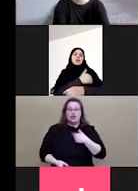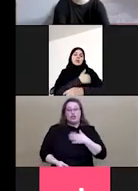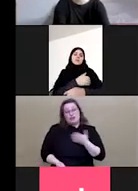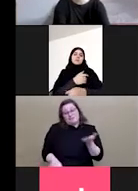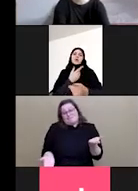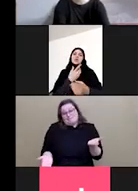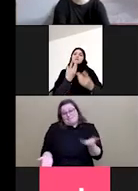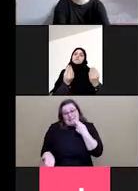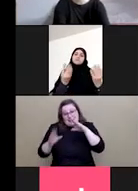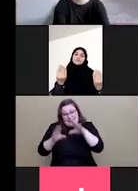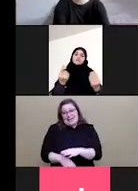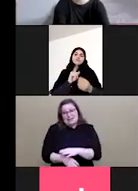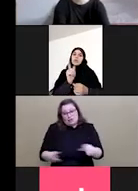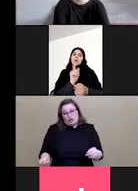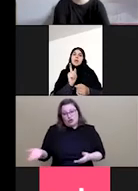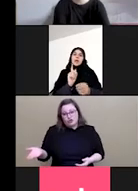because